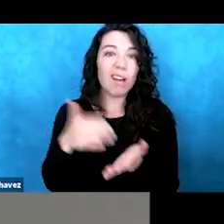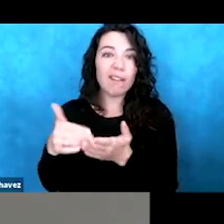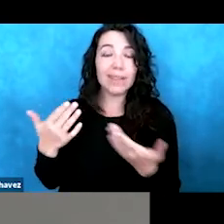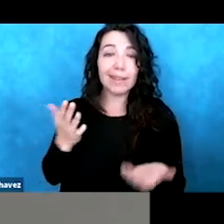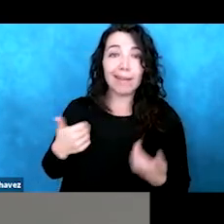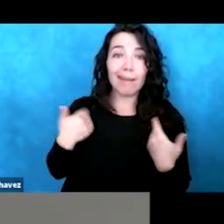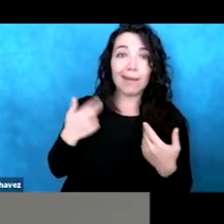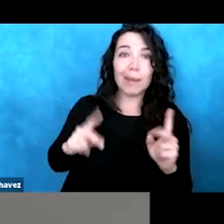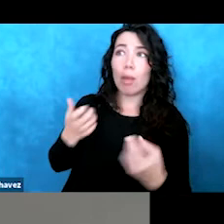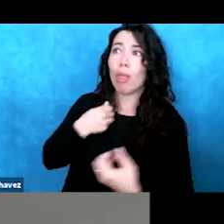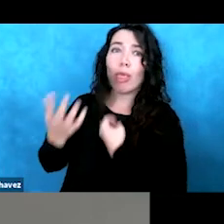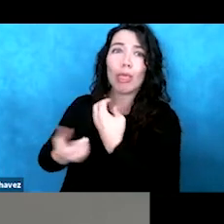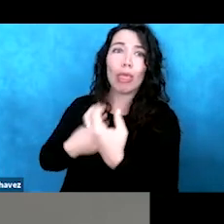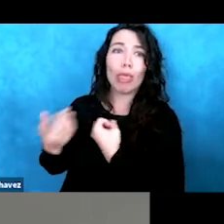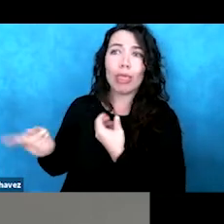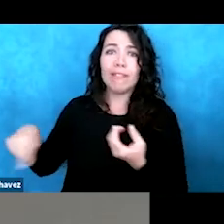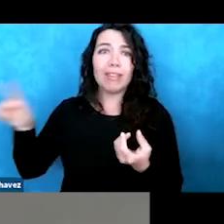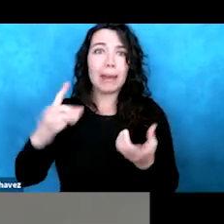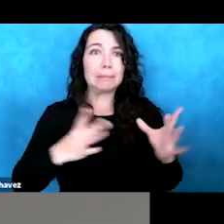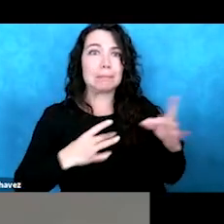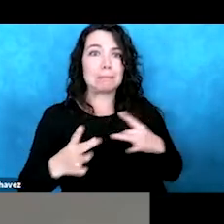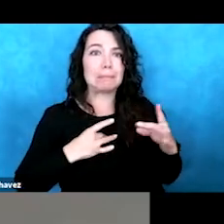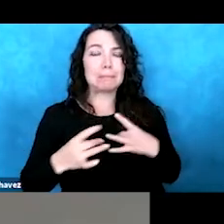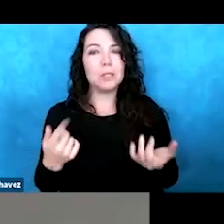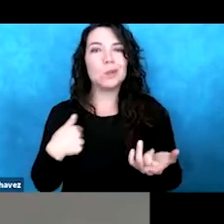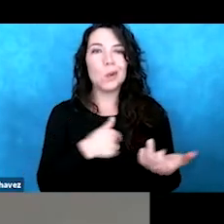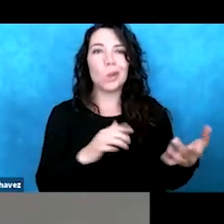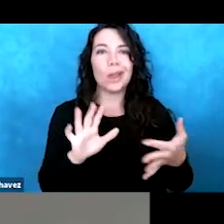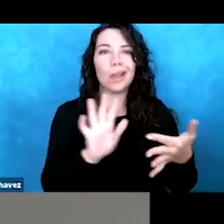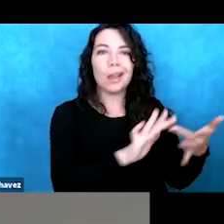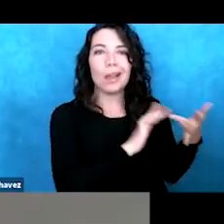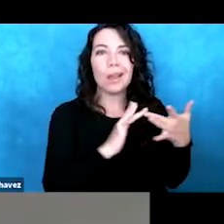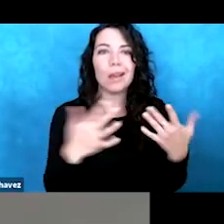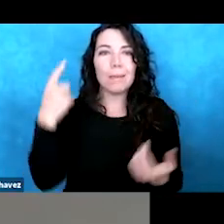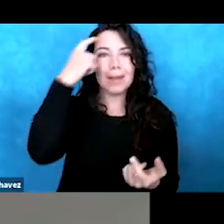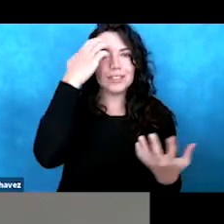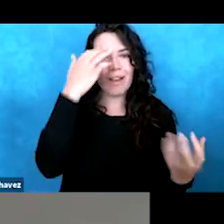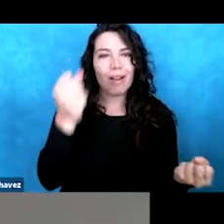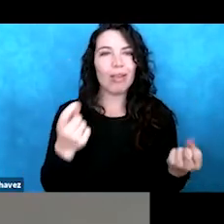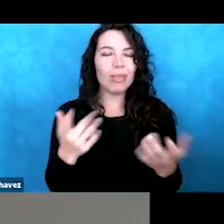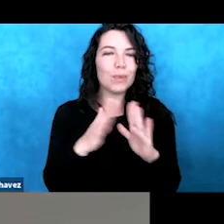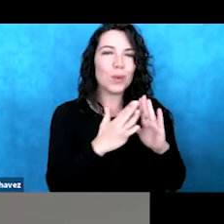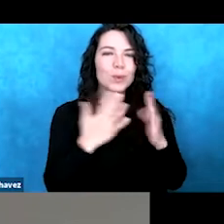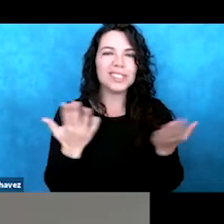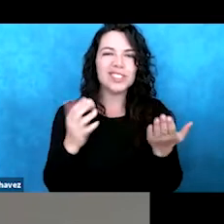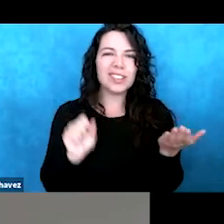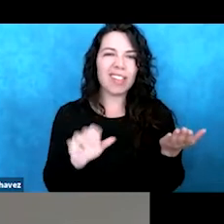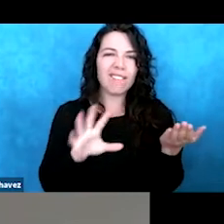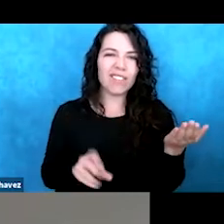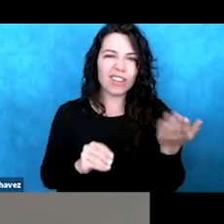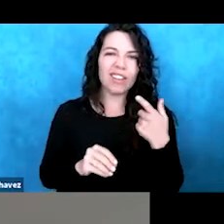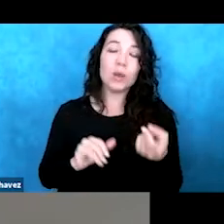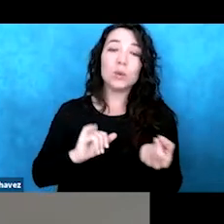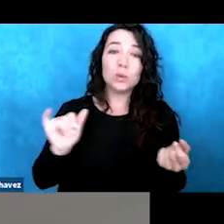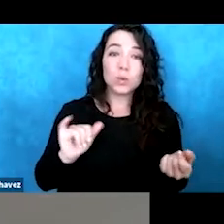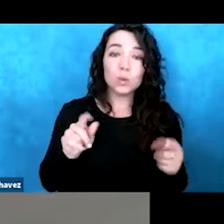started linking up with the mental health communities around our various sites in South Africa. And we also realized that the coaches themselves need